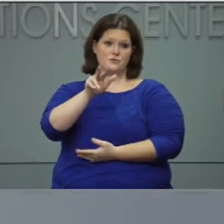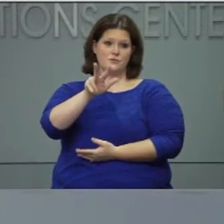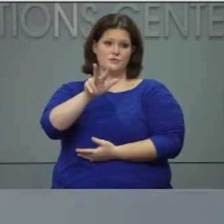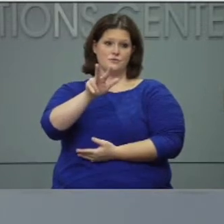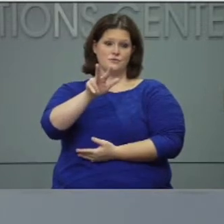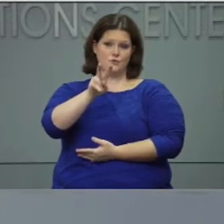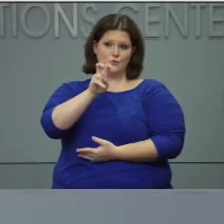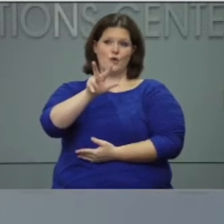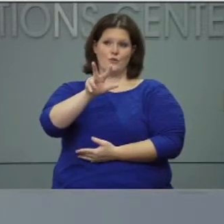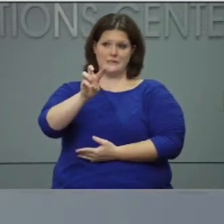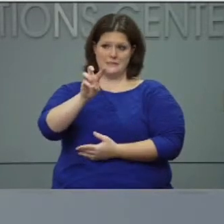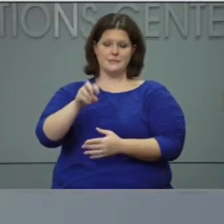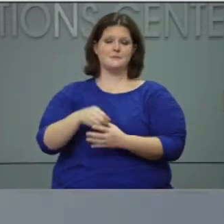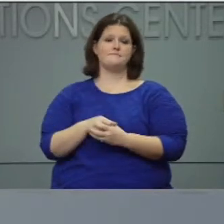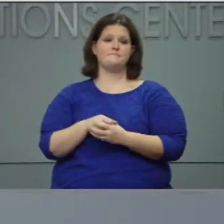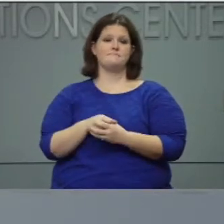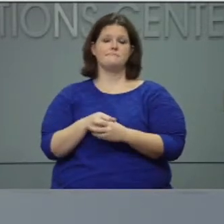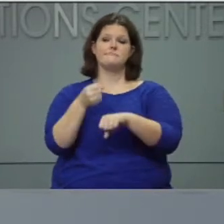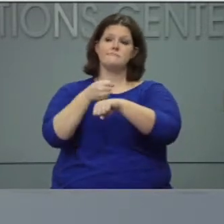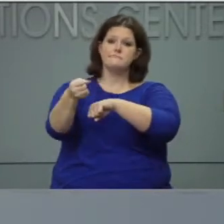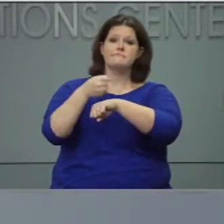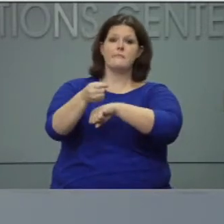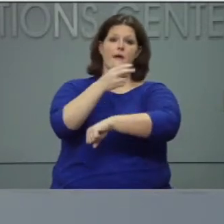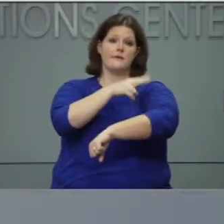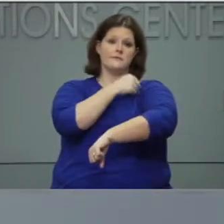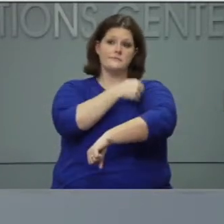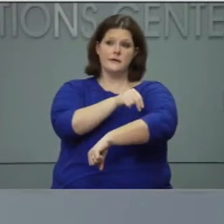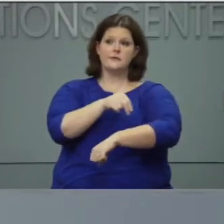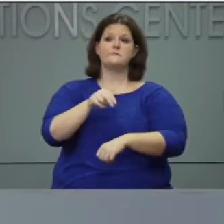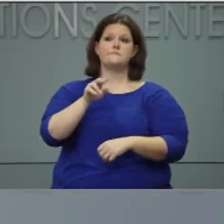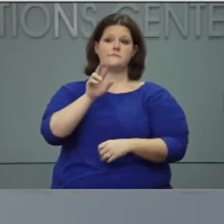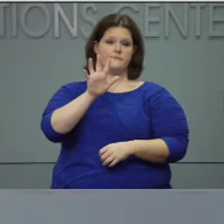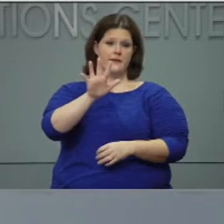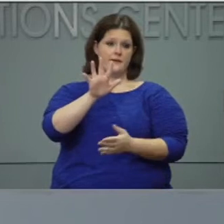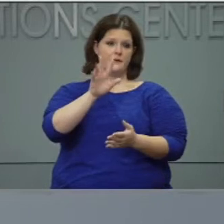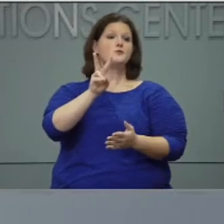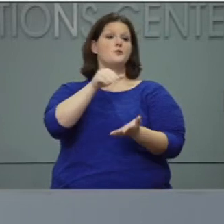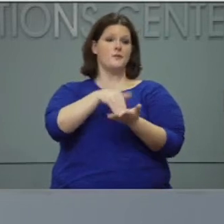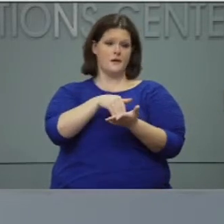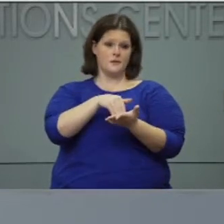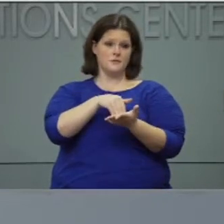2,930 people in the hospital, that number is rising. And sadly,